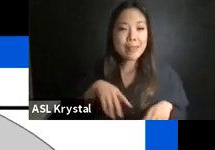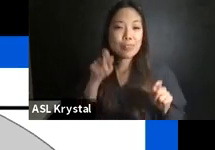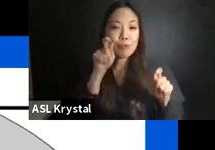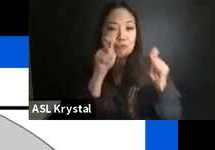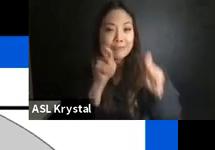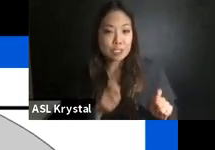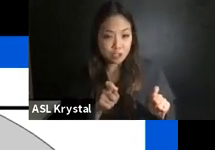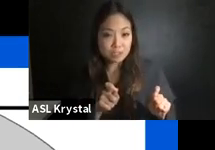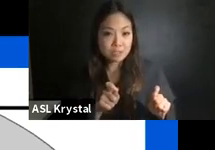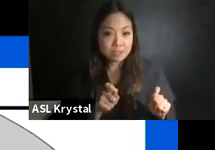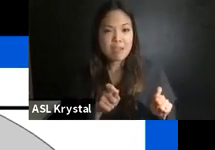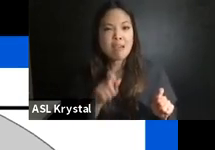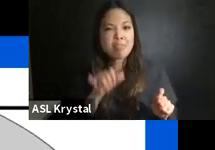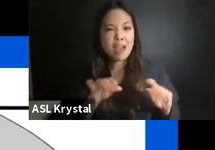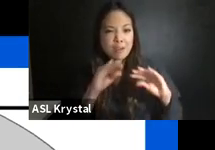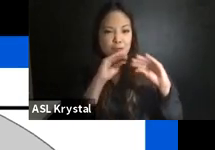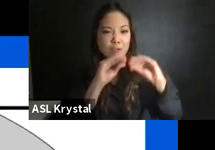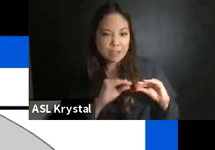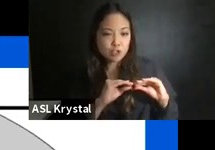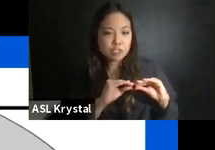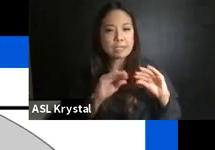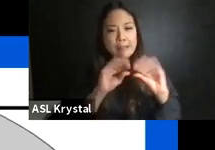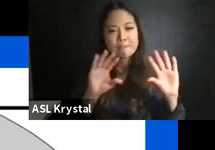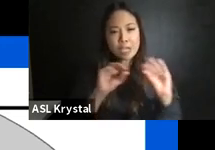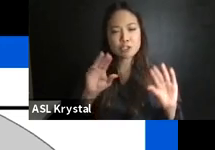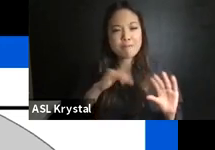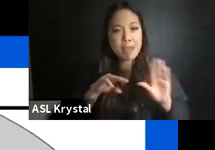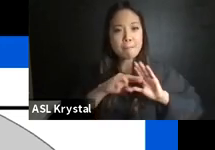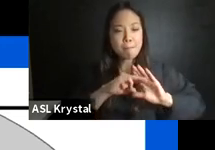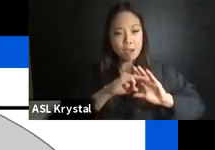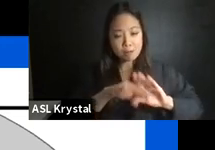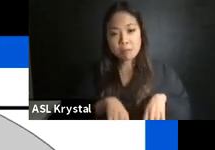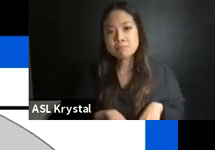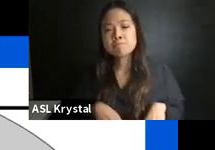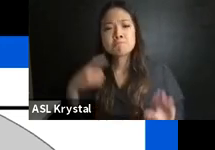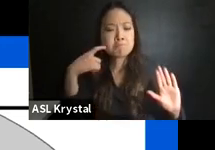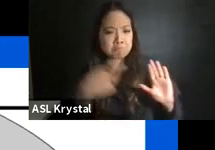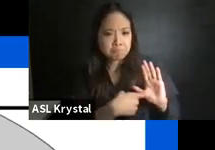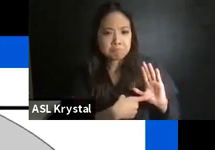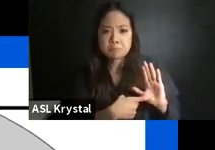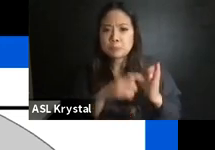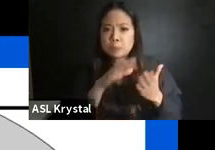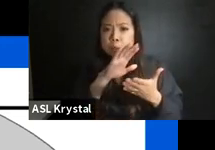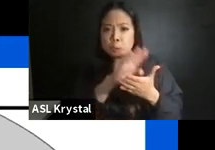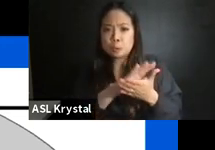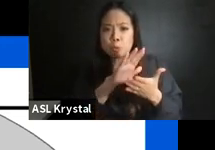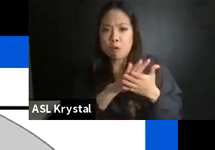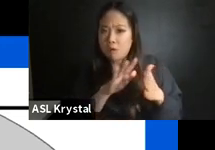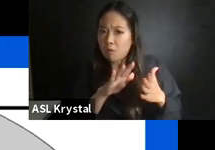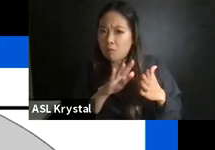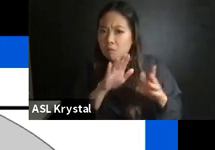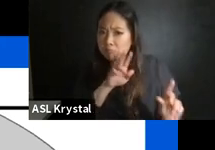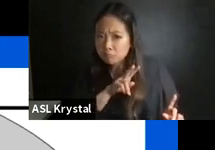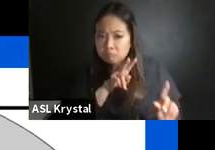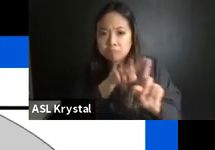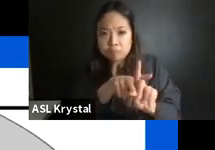mtss model we saw that it really did extend across the school and builds upon the partnership with